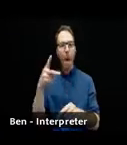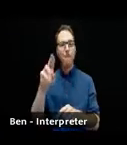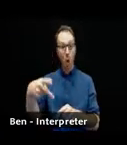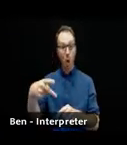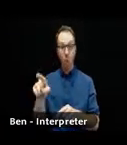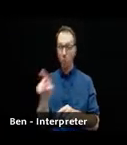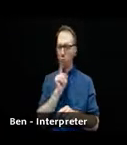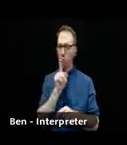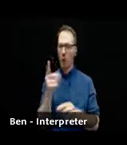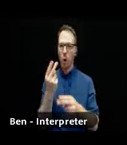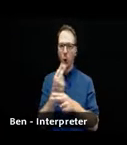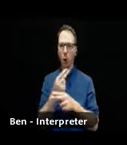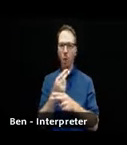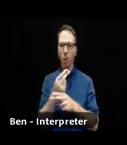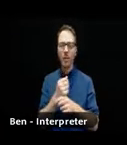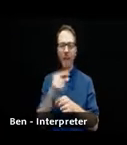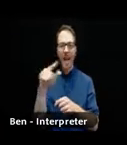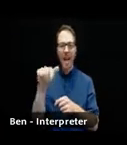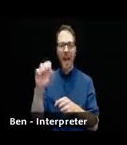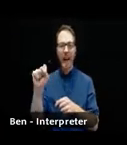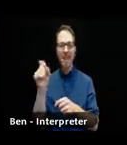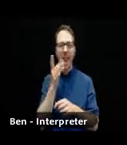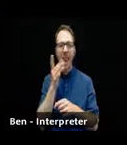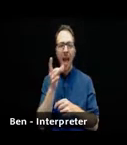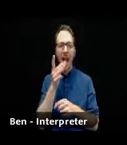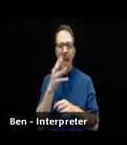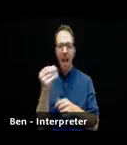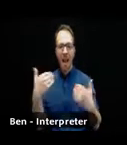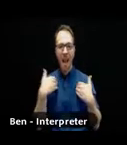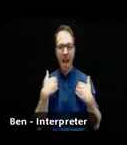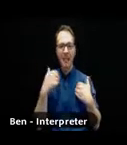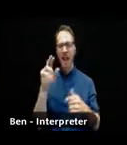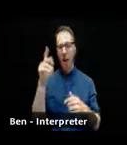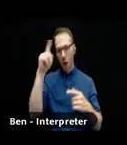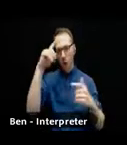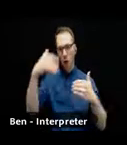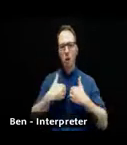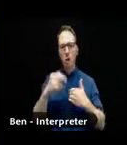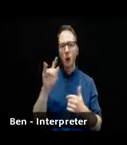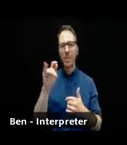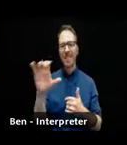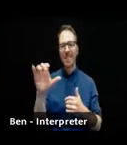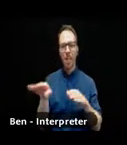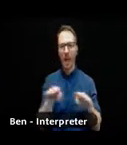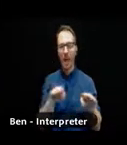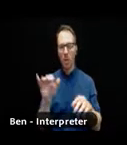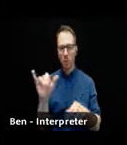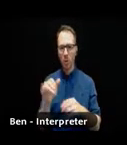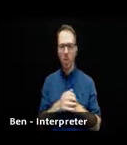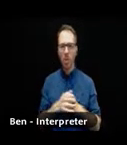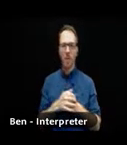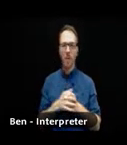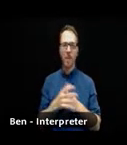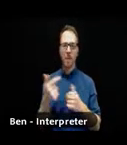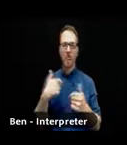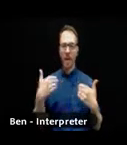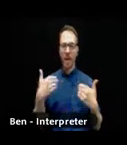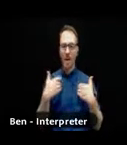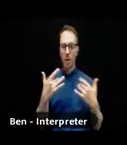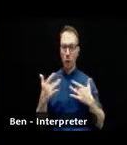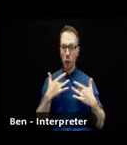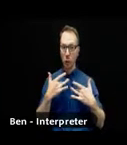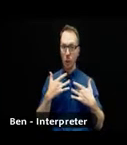primarily uses gaslighting and or has narcissistic behaviors? I have concerns and